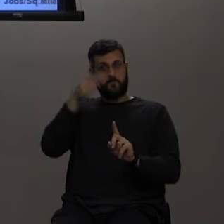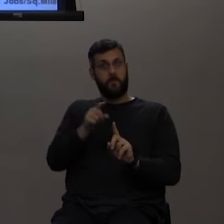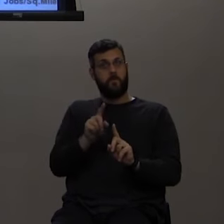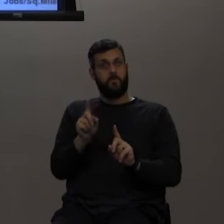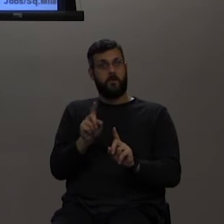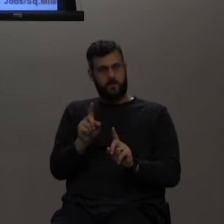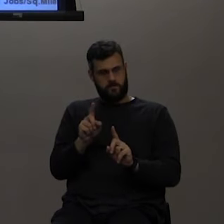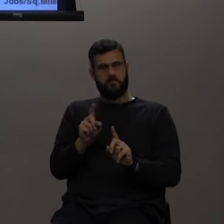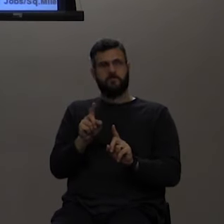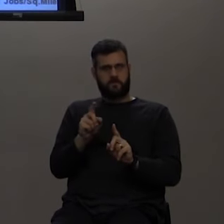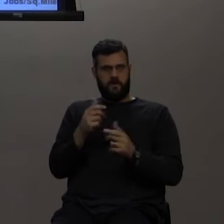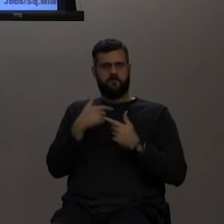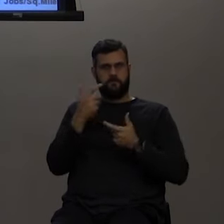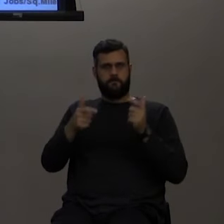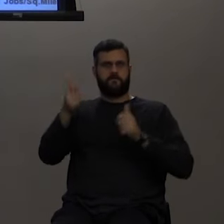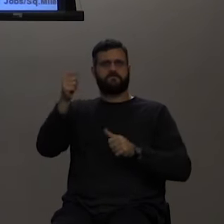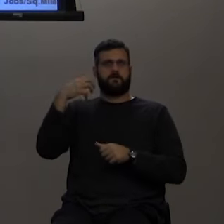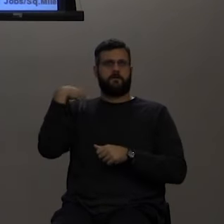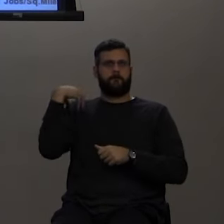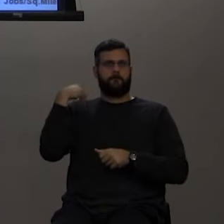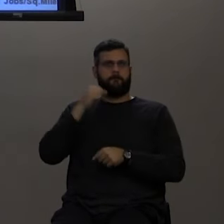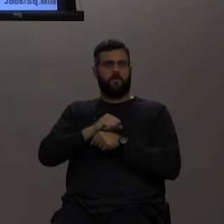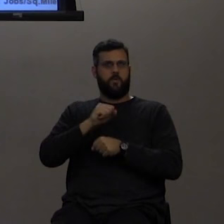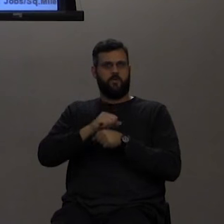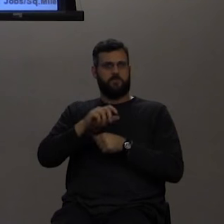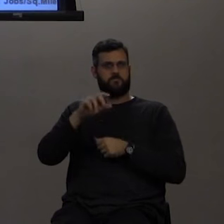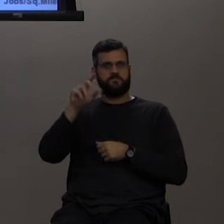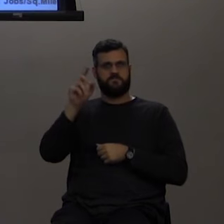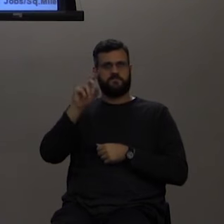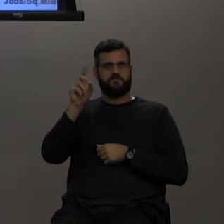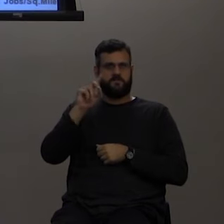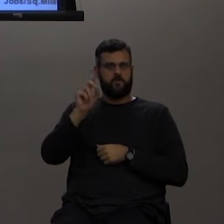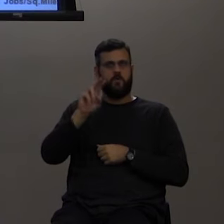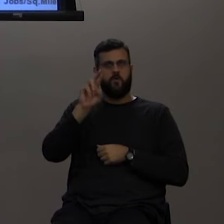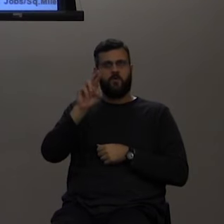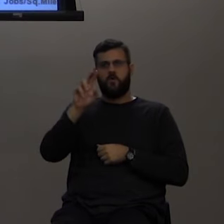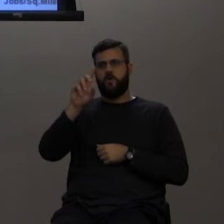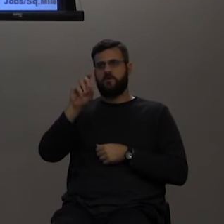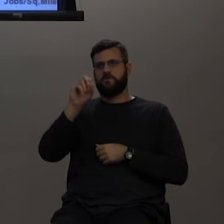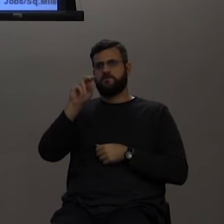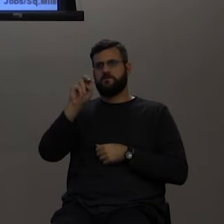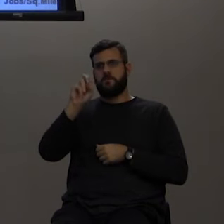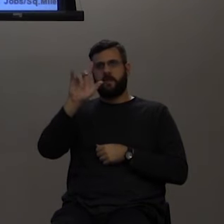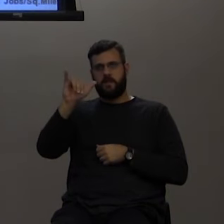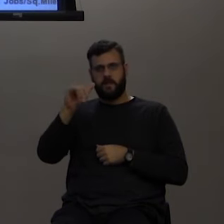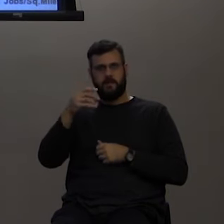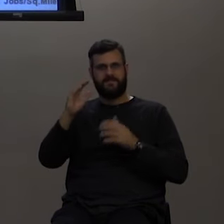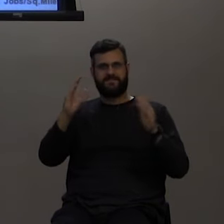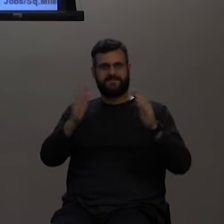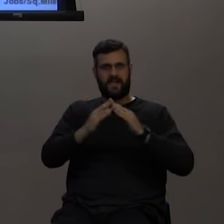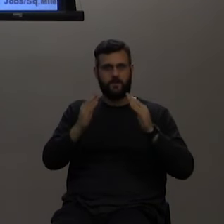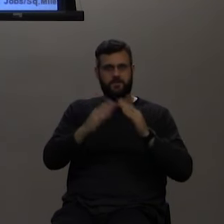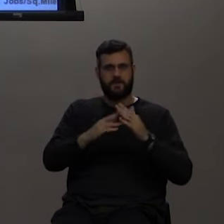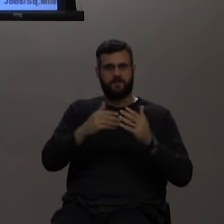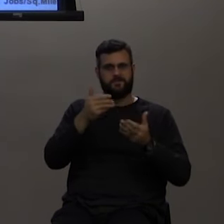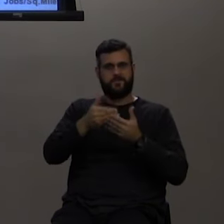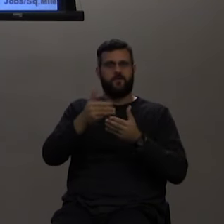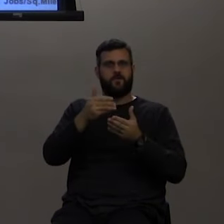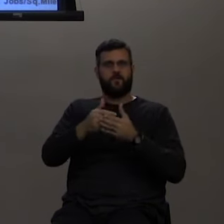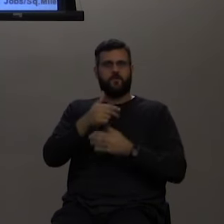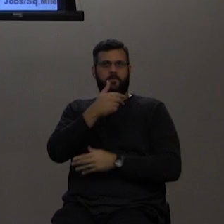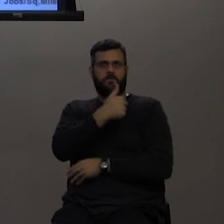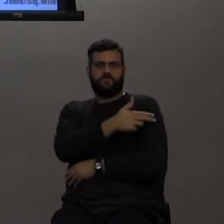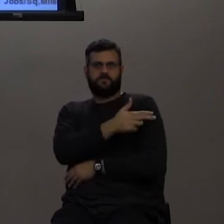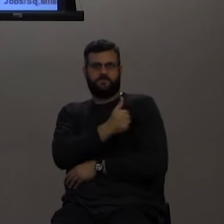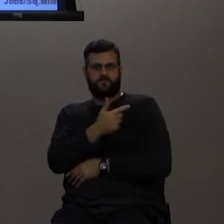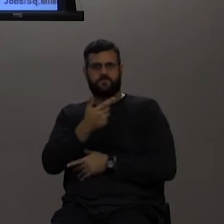areas where we have the largest employers. They're around Danville, where R.R. Donnelly is located. They're downtown by Ephraim